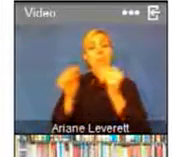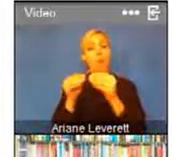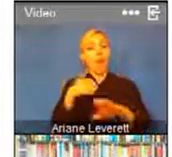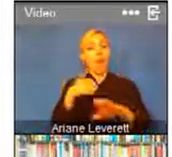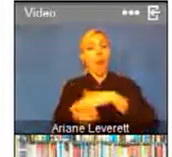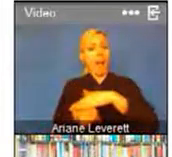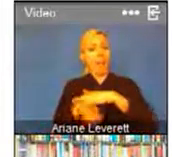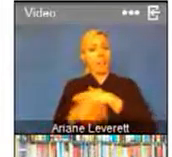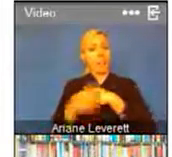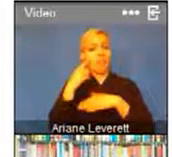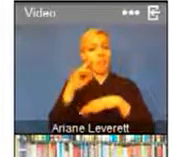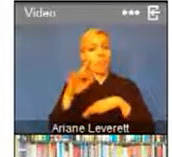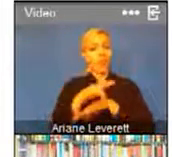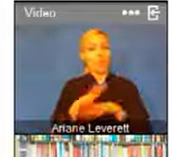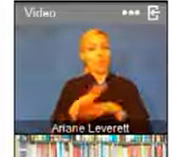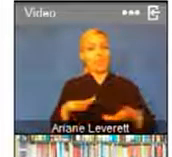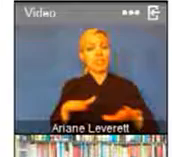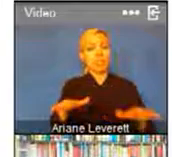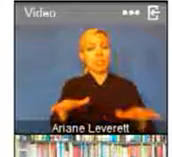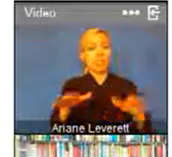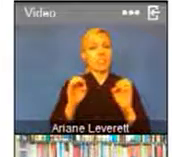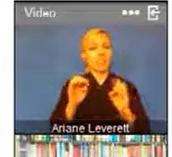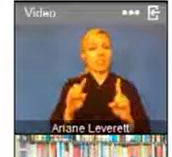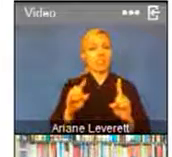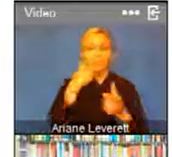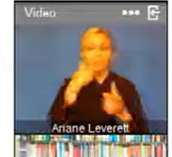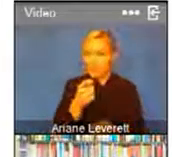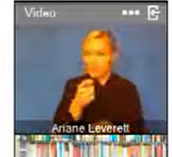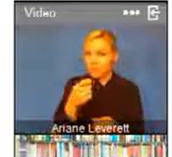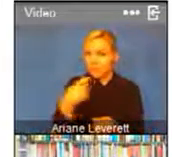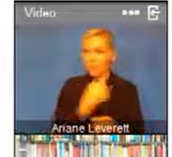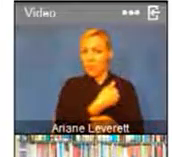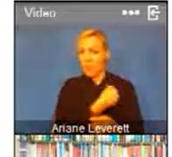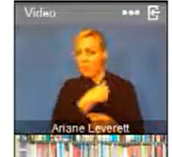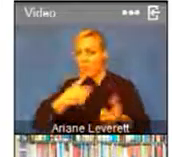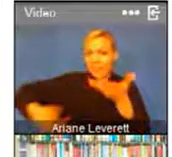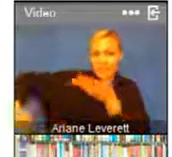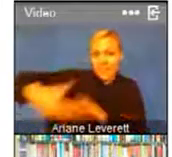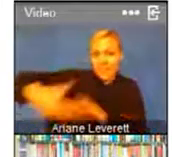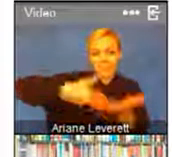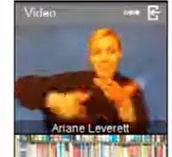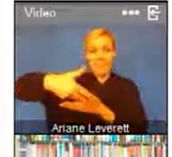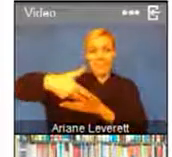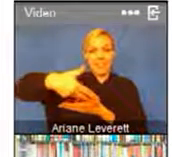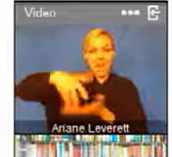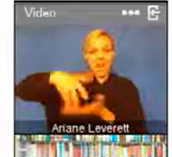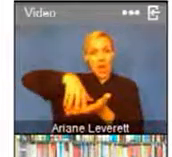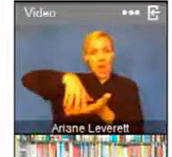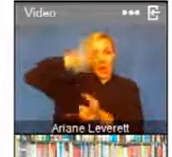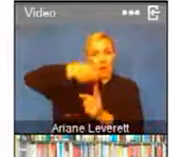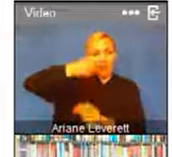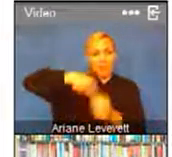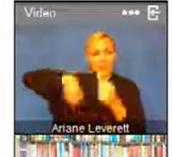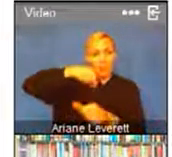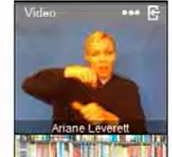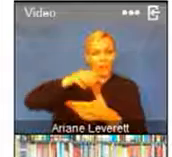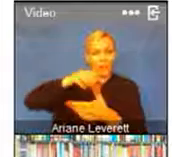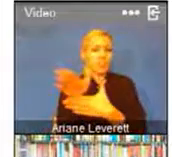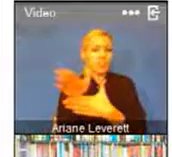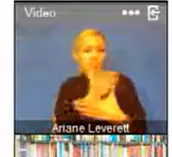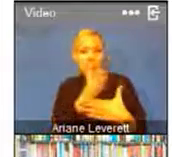The challenges in this respect are the countries do not meet the recommended spending on early childhood